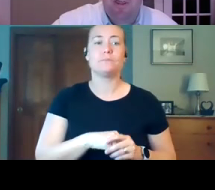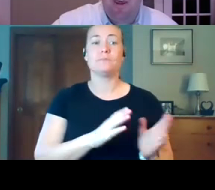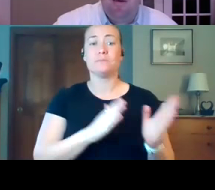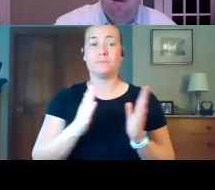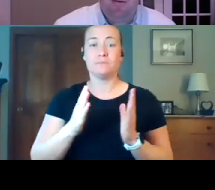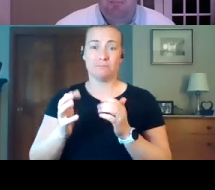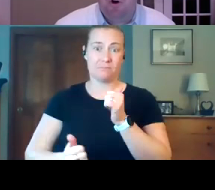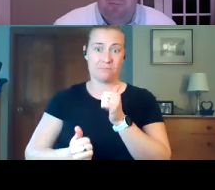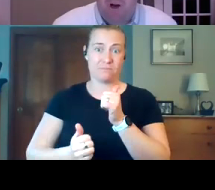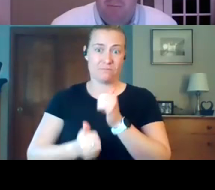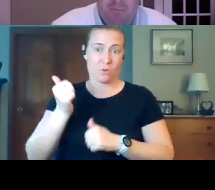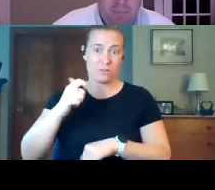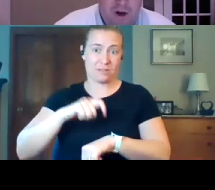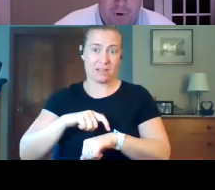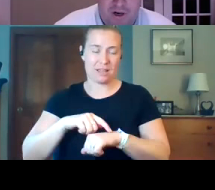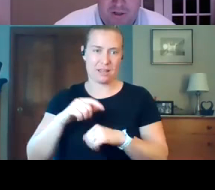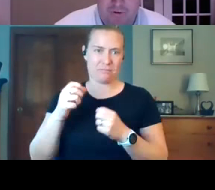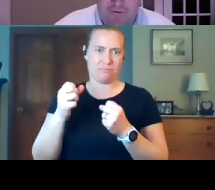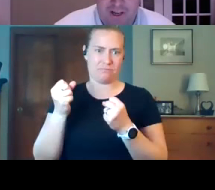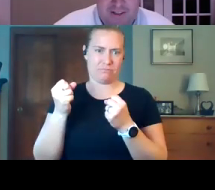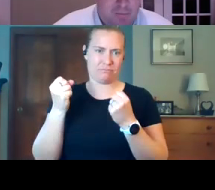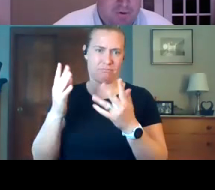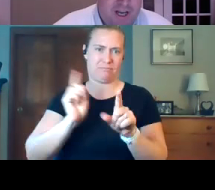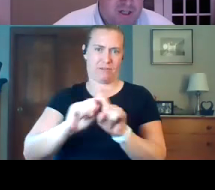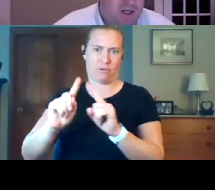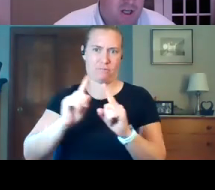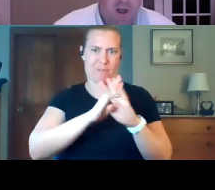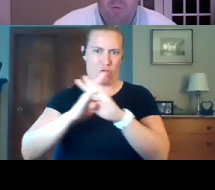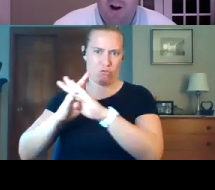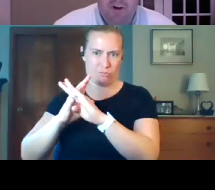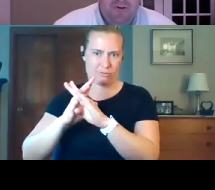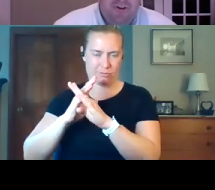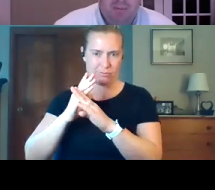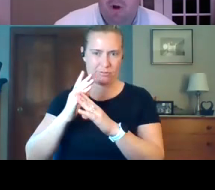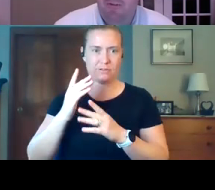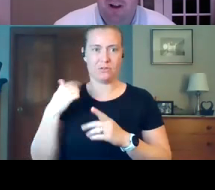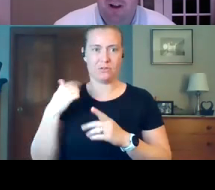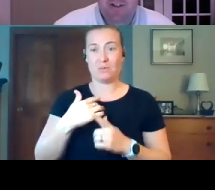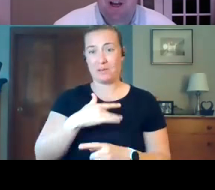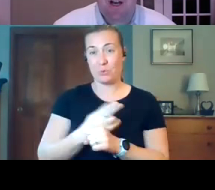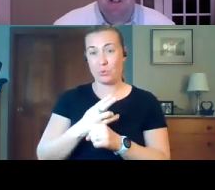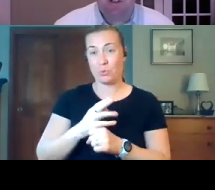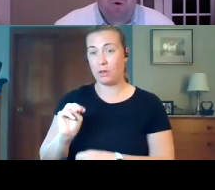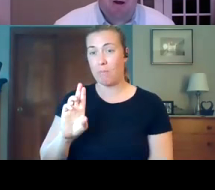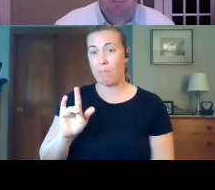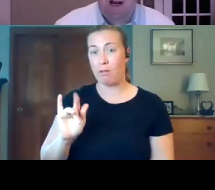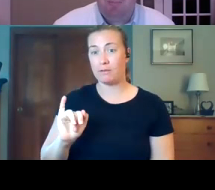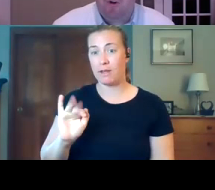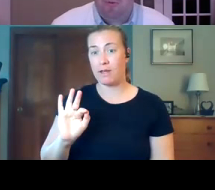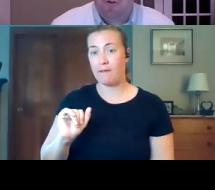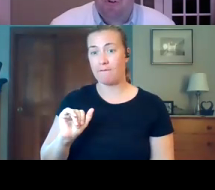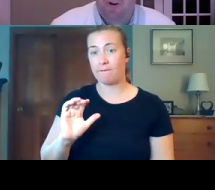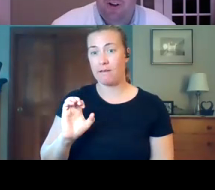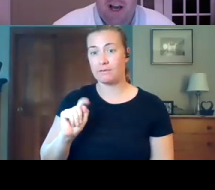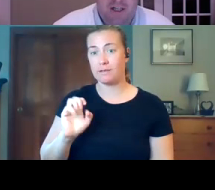given the myriad barriers that we face in implementation, we're often using multifaceted strategies. So we're combining